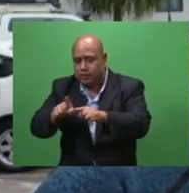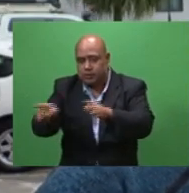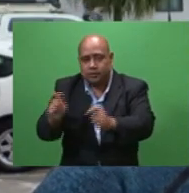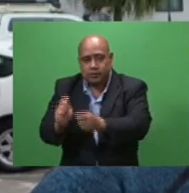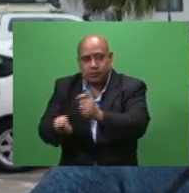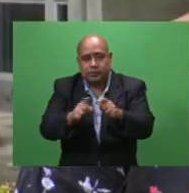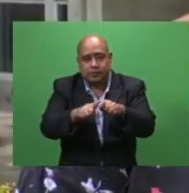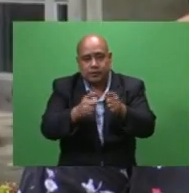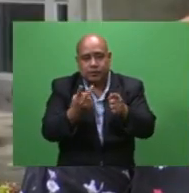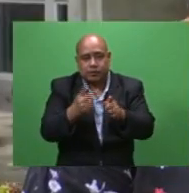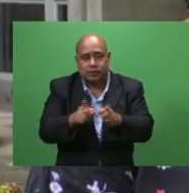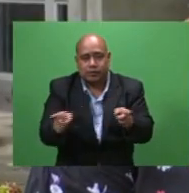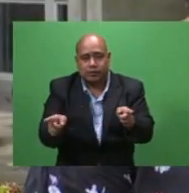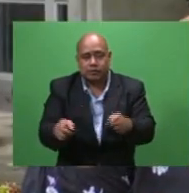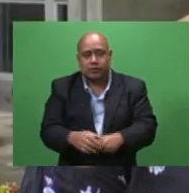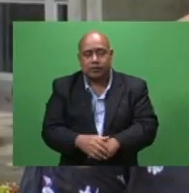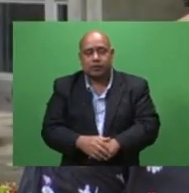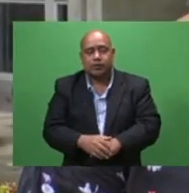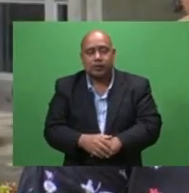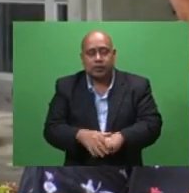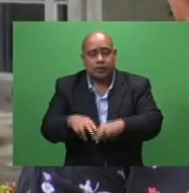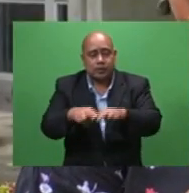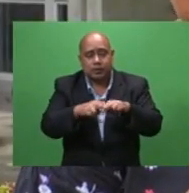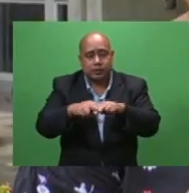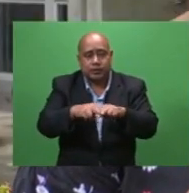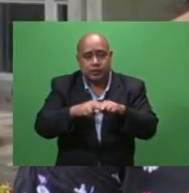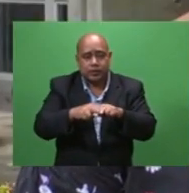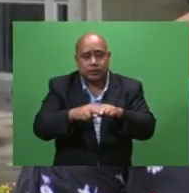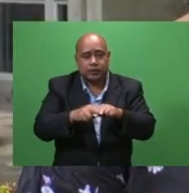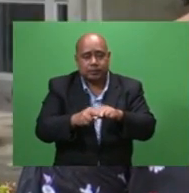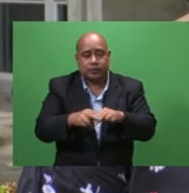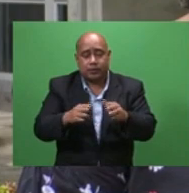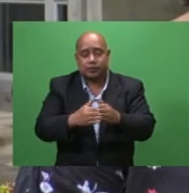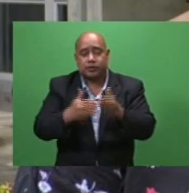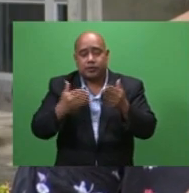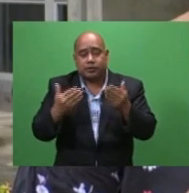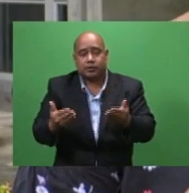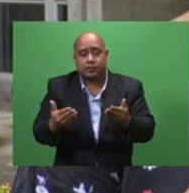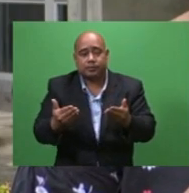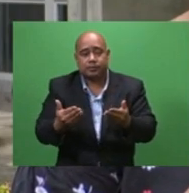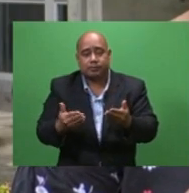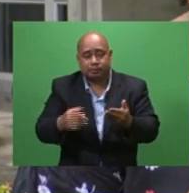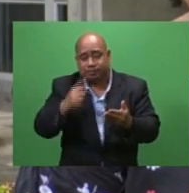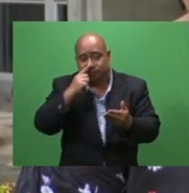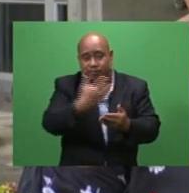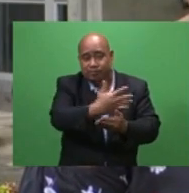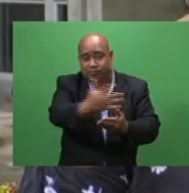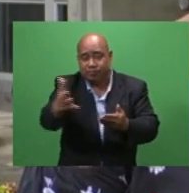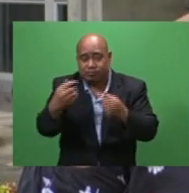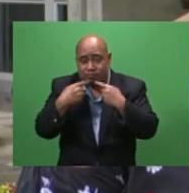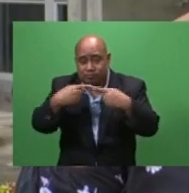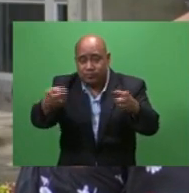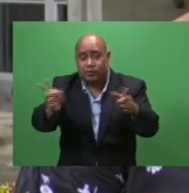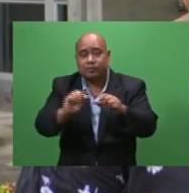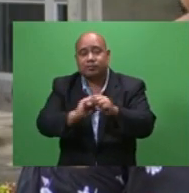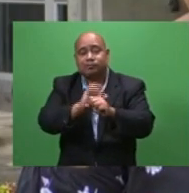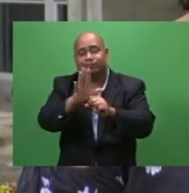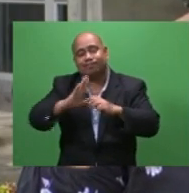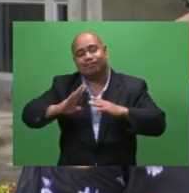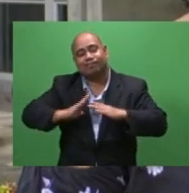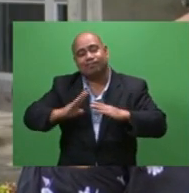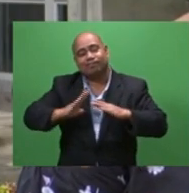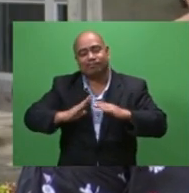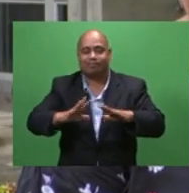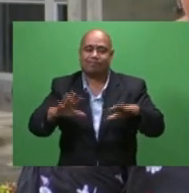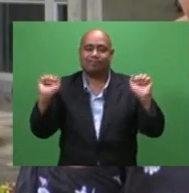the RT-PCR. While Fiji is on the cusp of being declared COVID-19 free, the health minister maintains that Fijians need